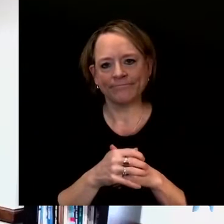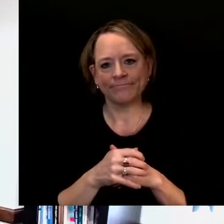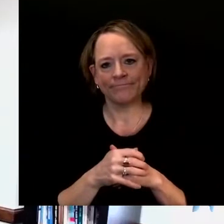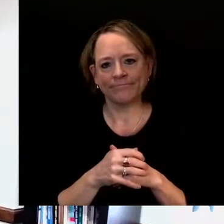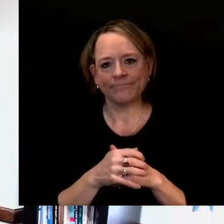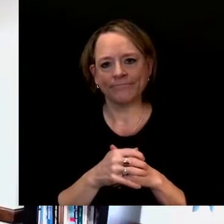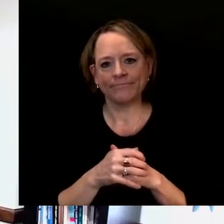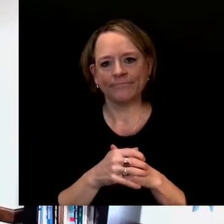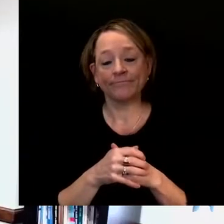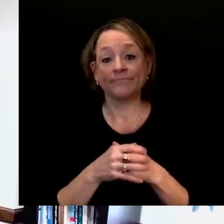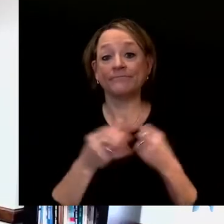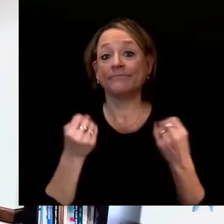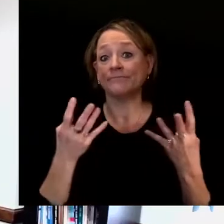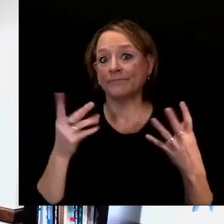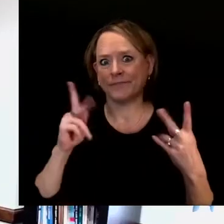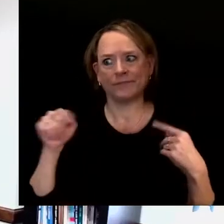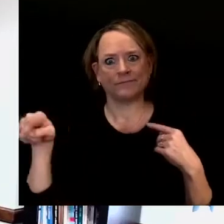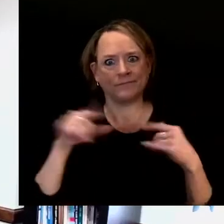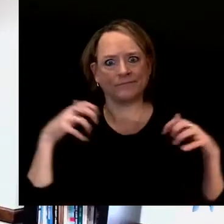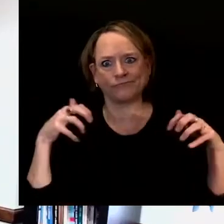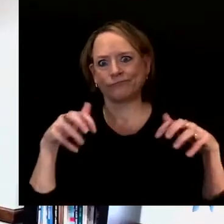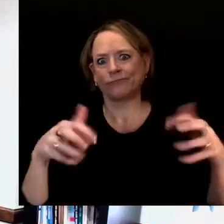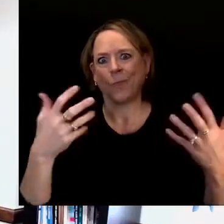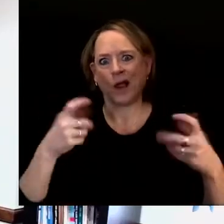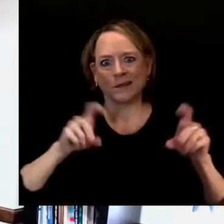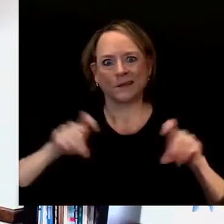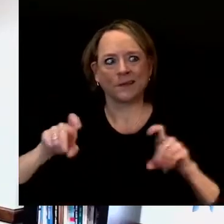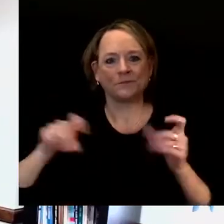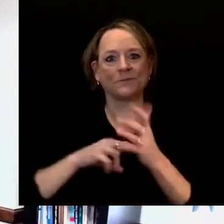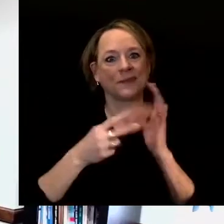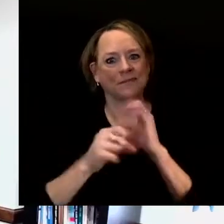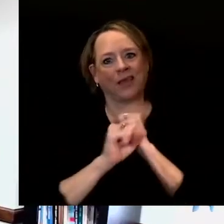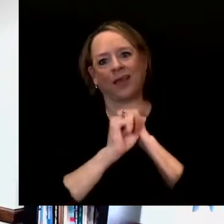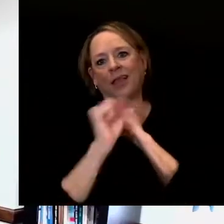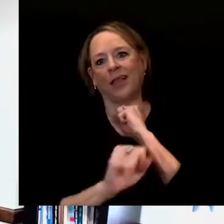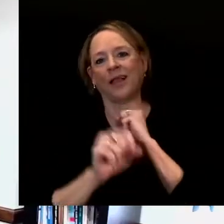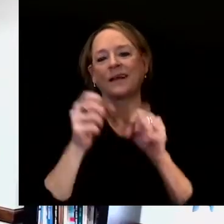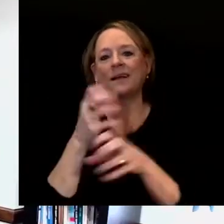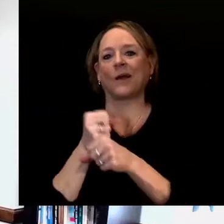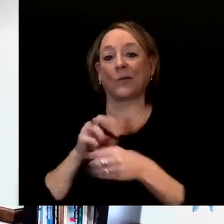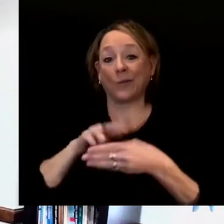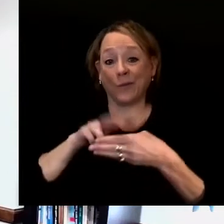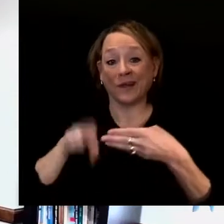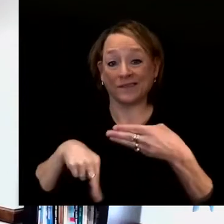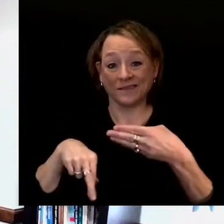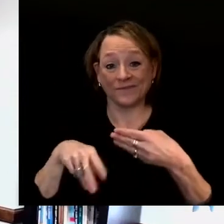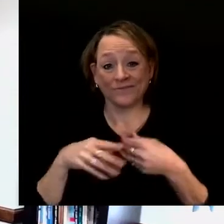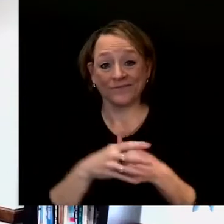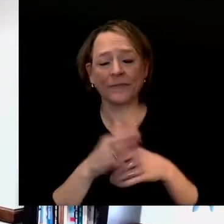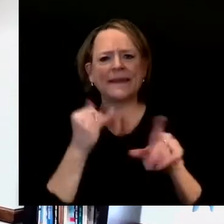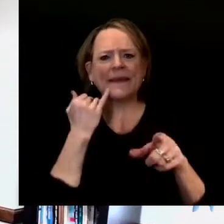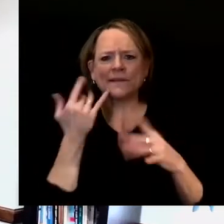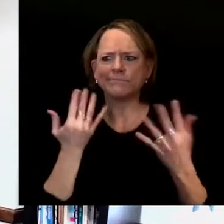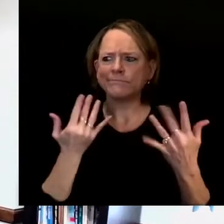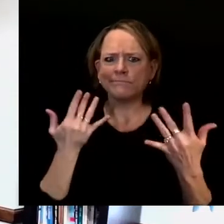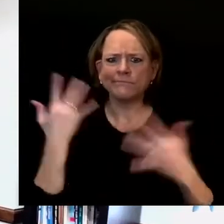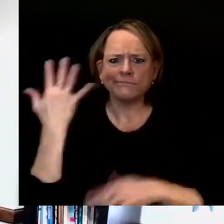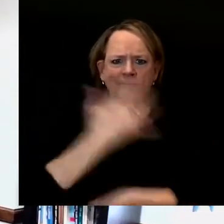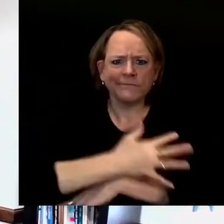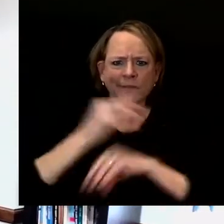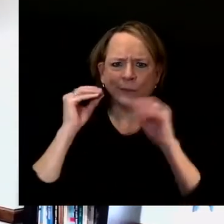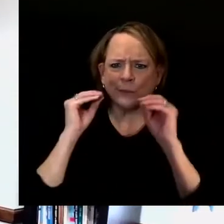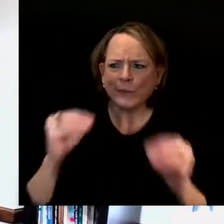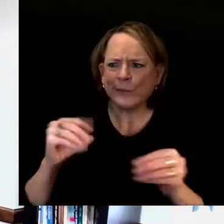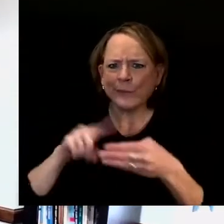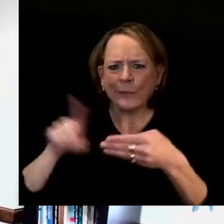if you have waited more than 5 days, please contact your healthcare provider who ordered that test for you, or contact your local or tribal health department